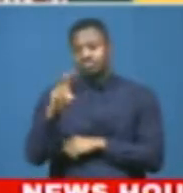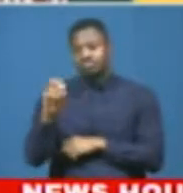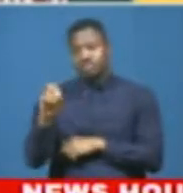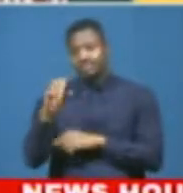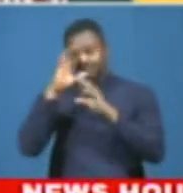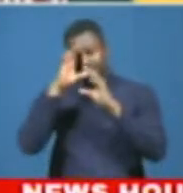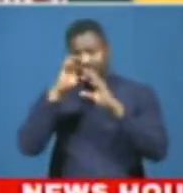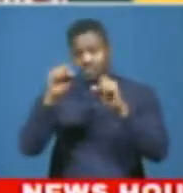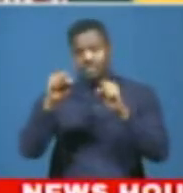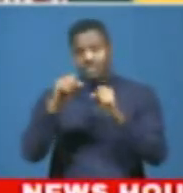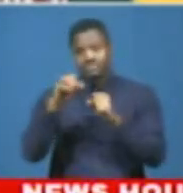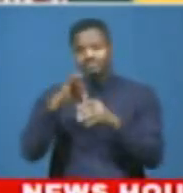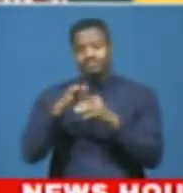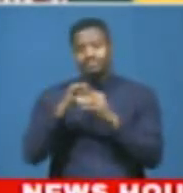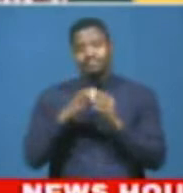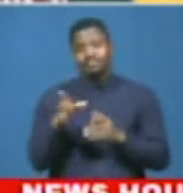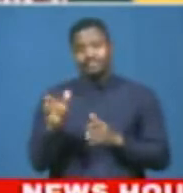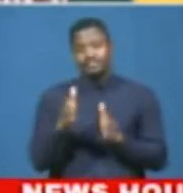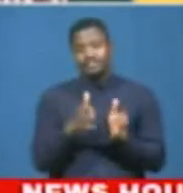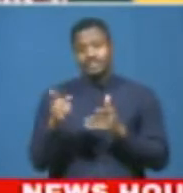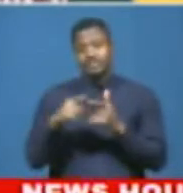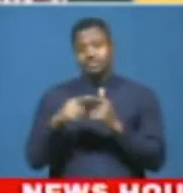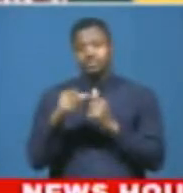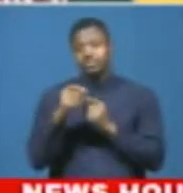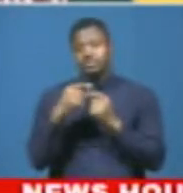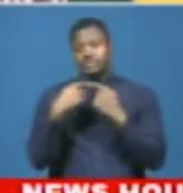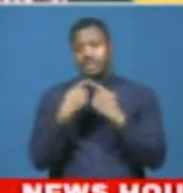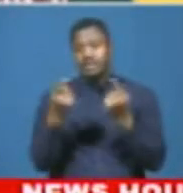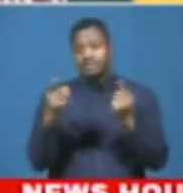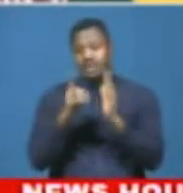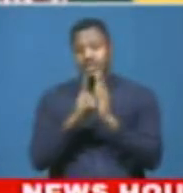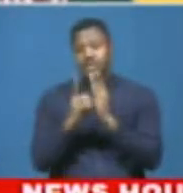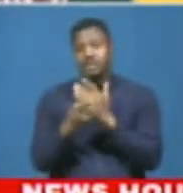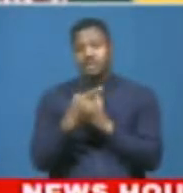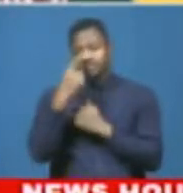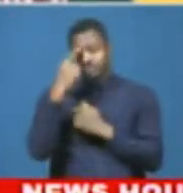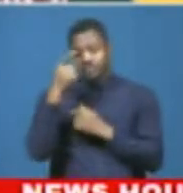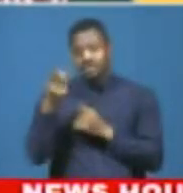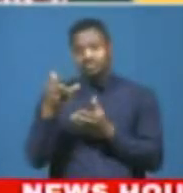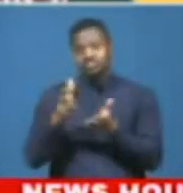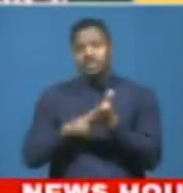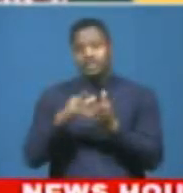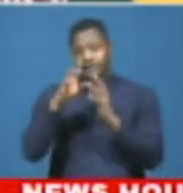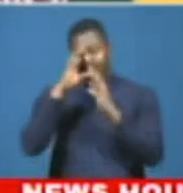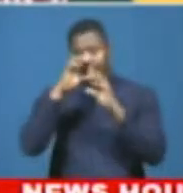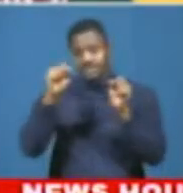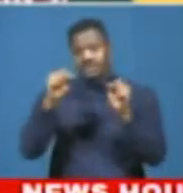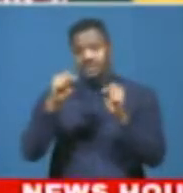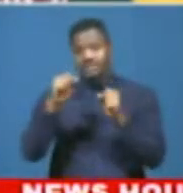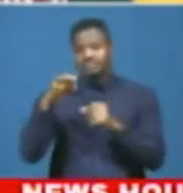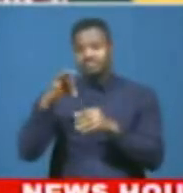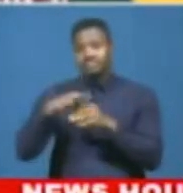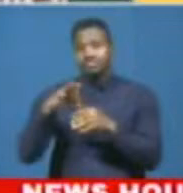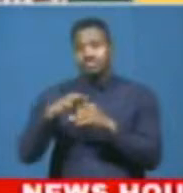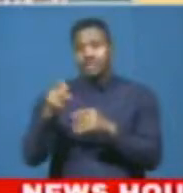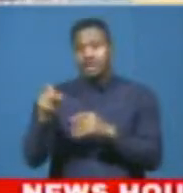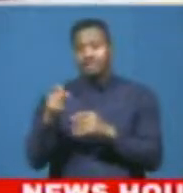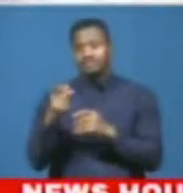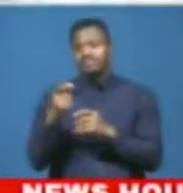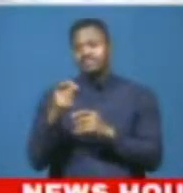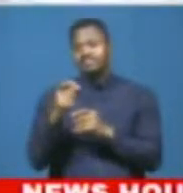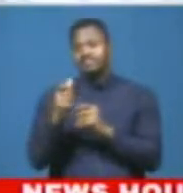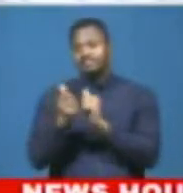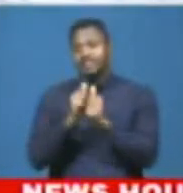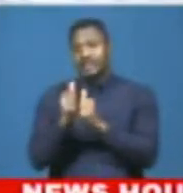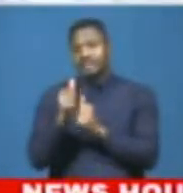presidential candidate. According to the statement, a date for the acclamation of the presidential candidate and his running mate will